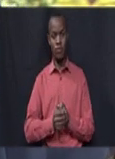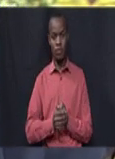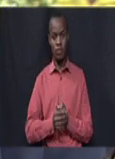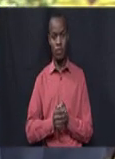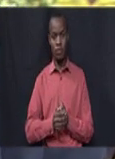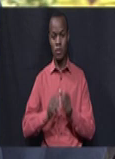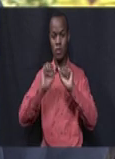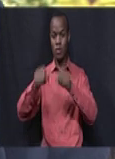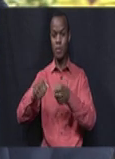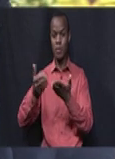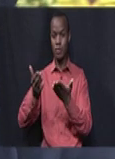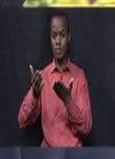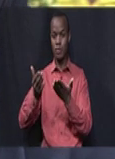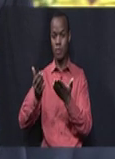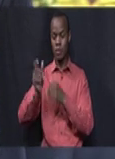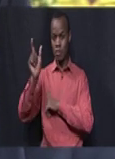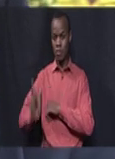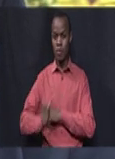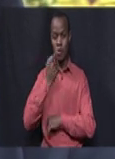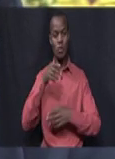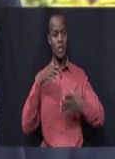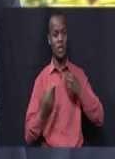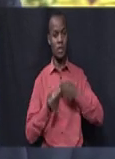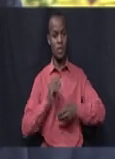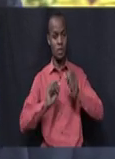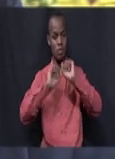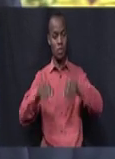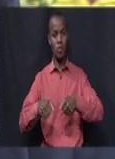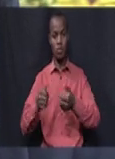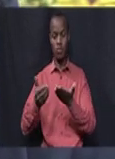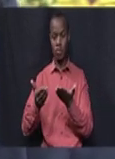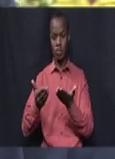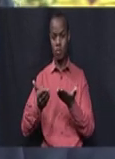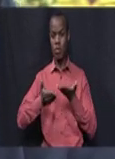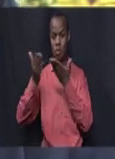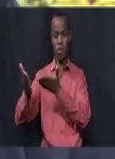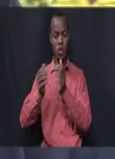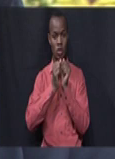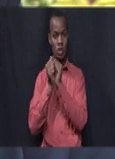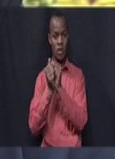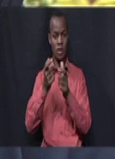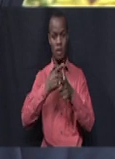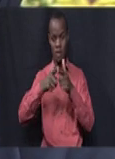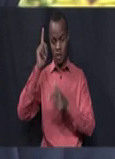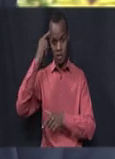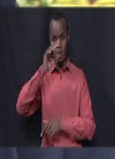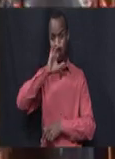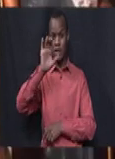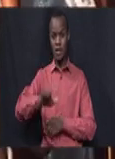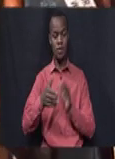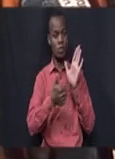carry this person who has disability around with them. To them, this person is a burden, this child is a burden,